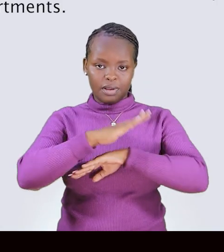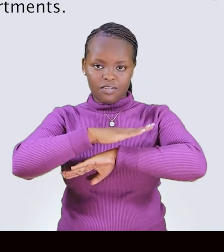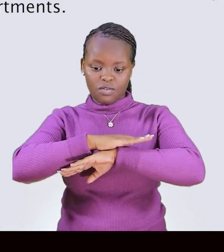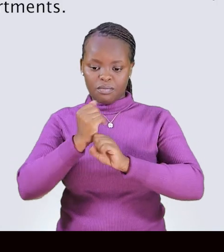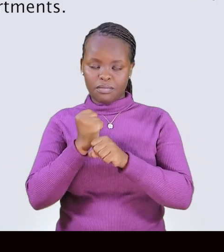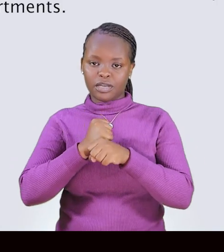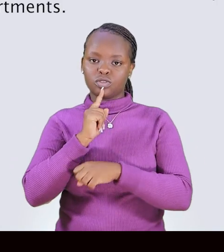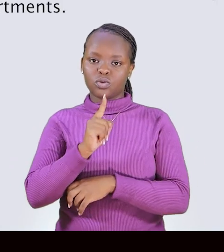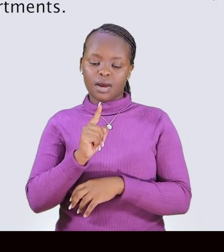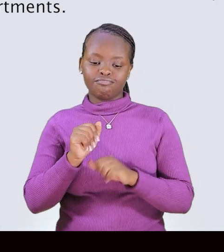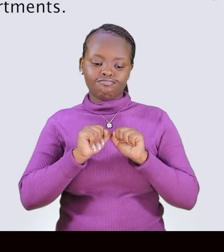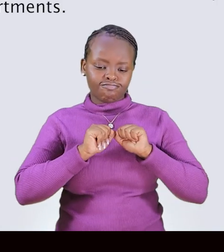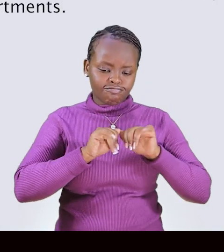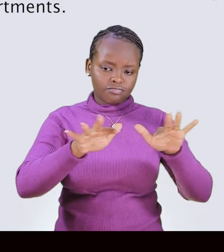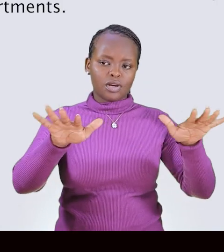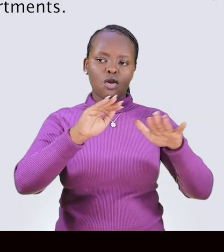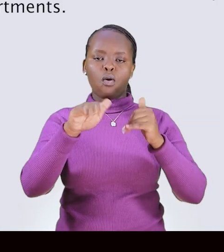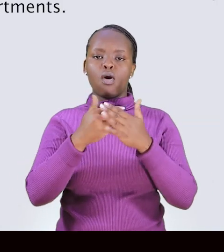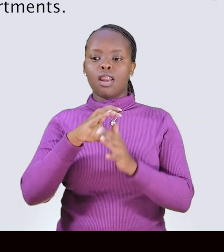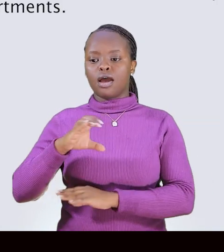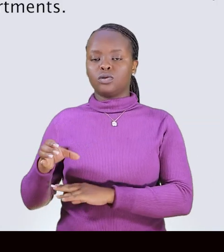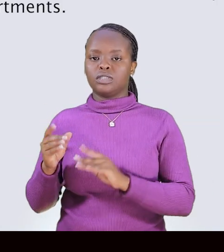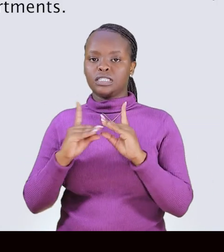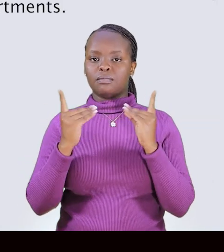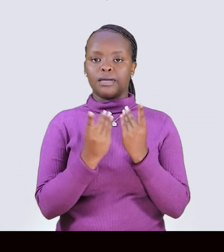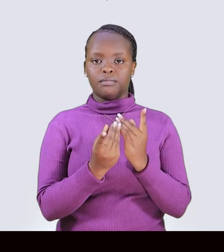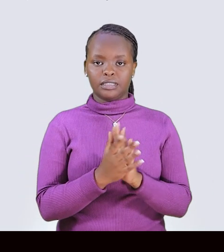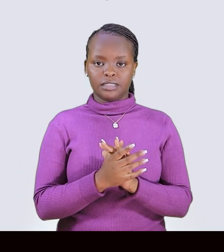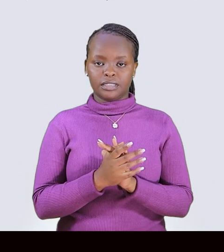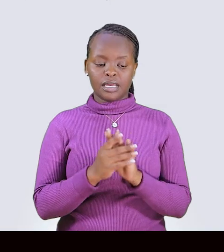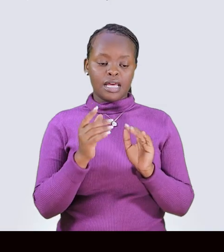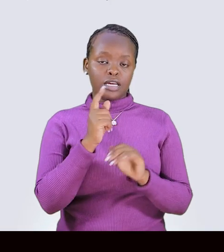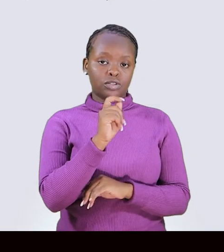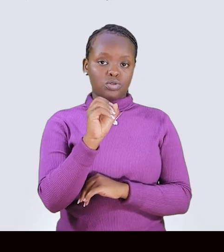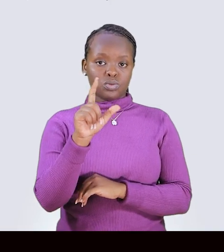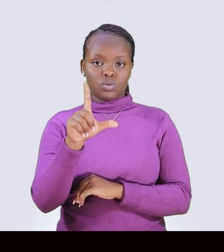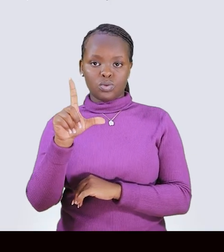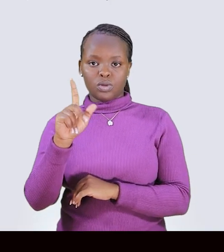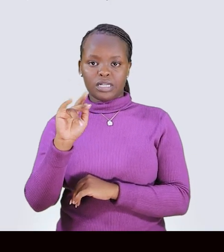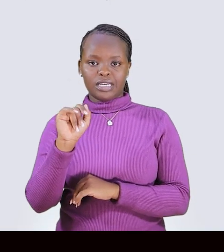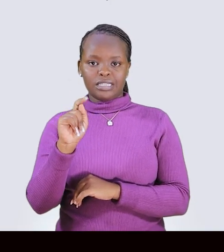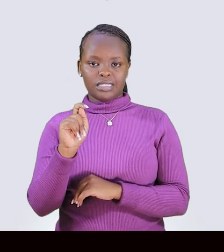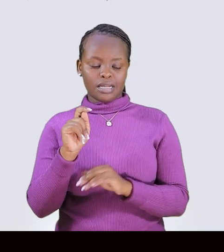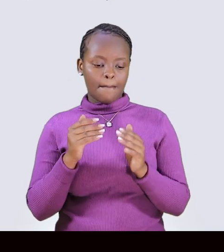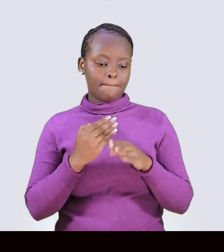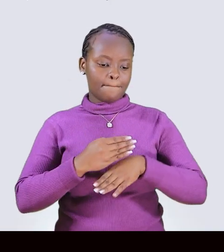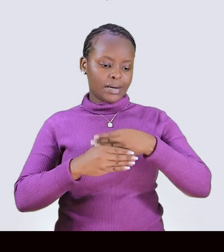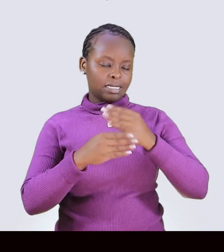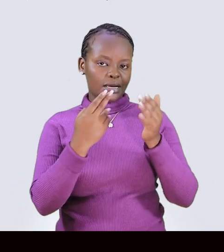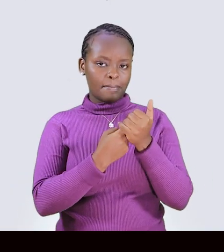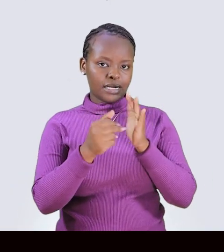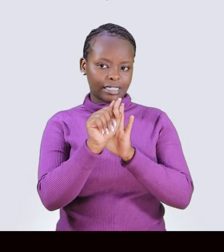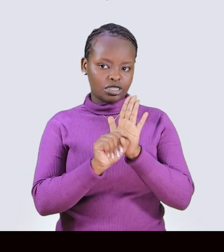is mainstreamed across all county departments. The toolkit also guides you on building partnerships and engaging